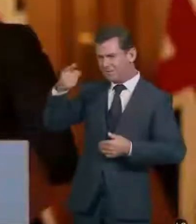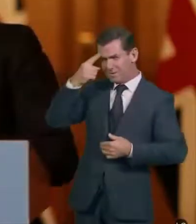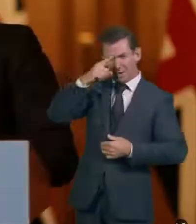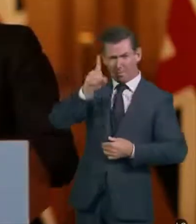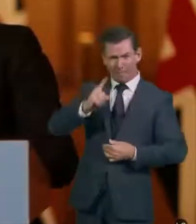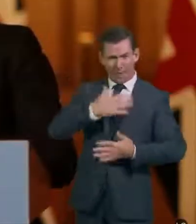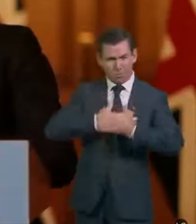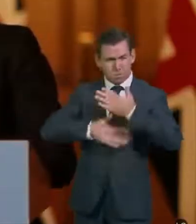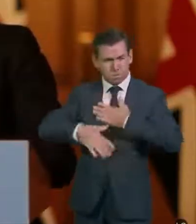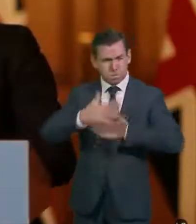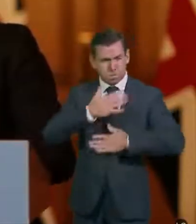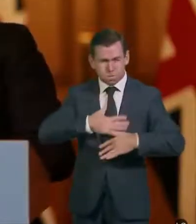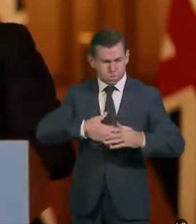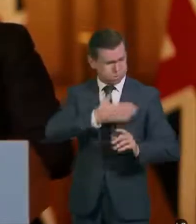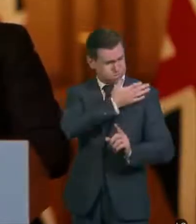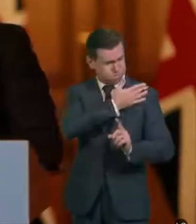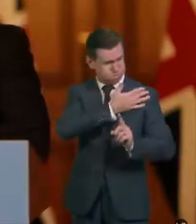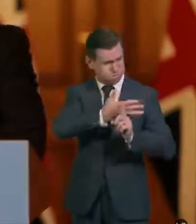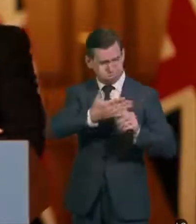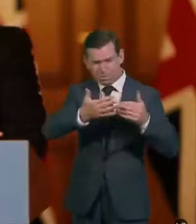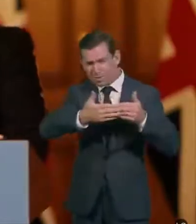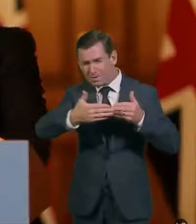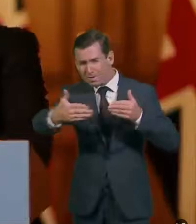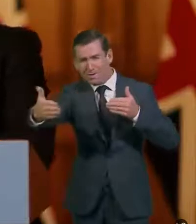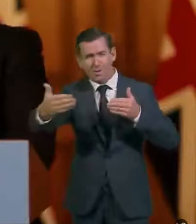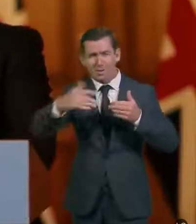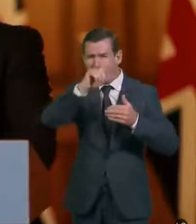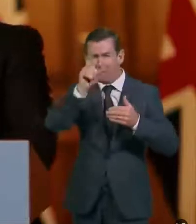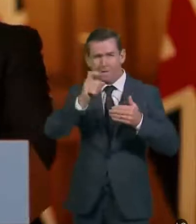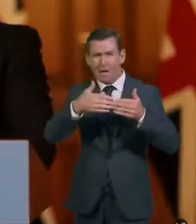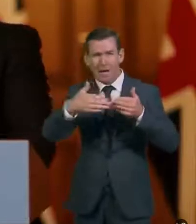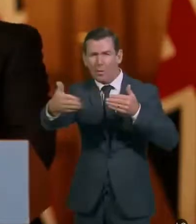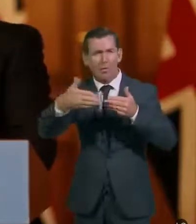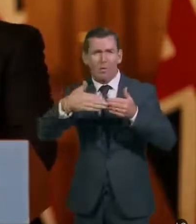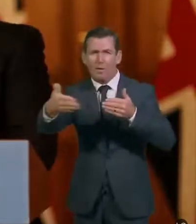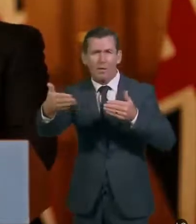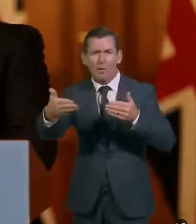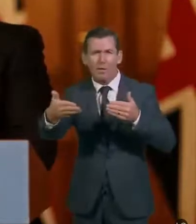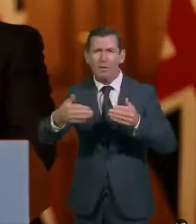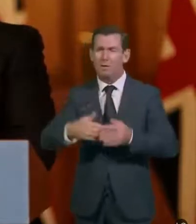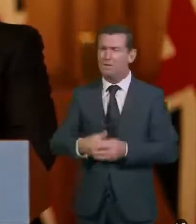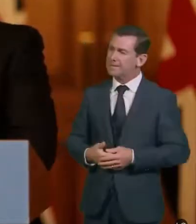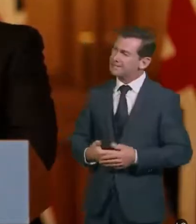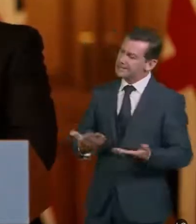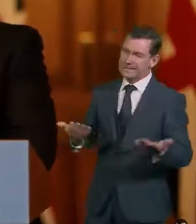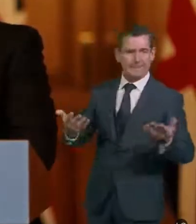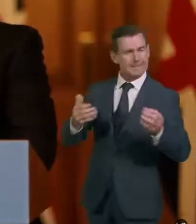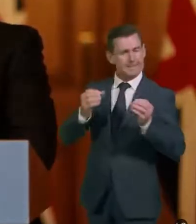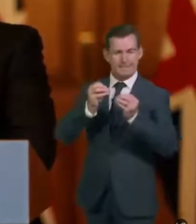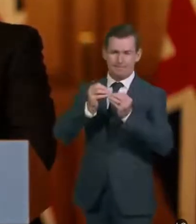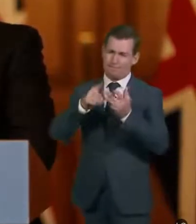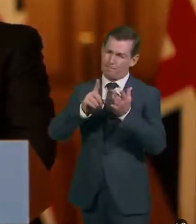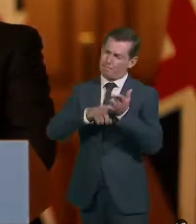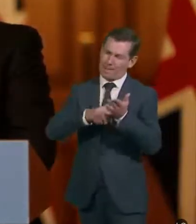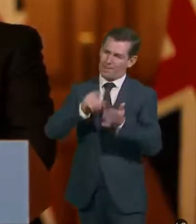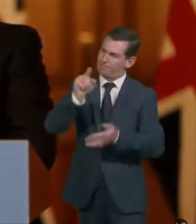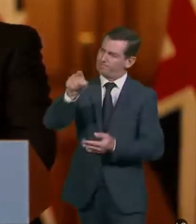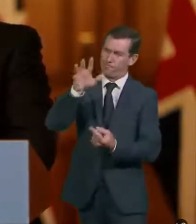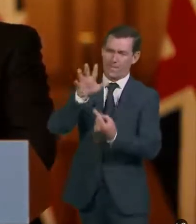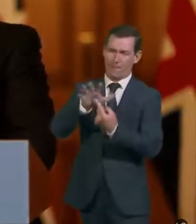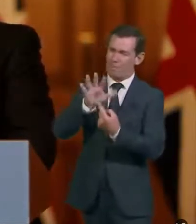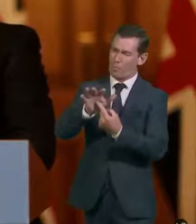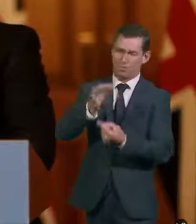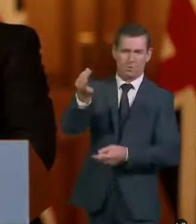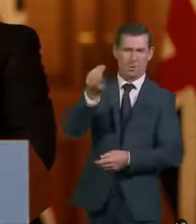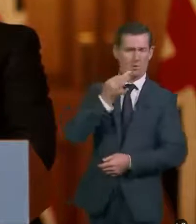you're asking the most important question, which is really about people's ability to keep going with this. And